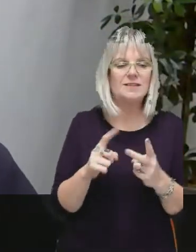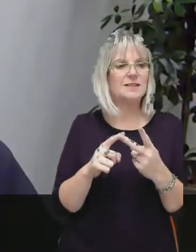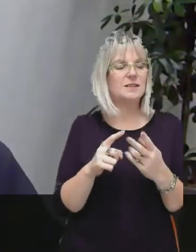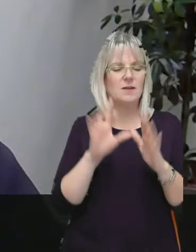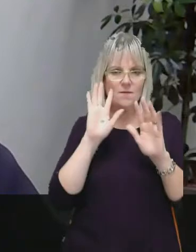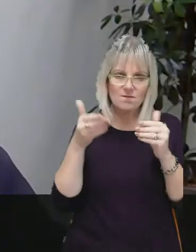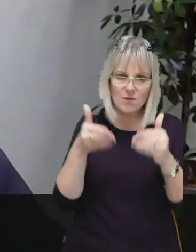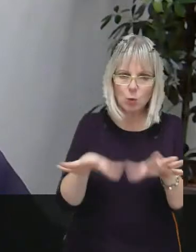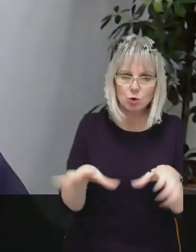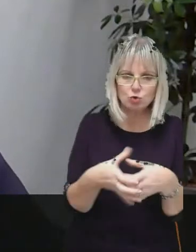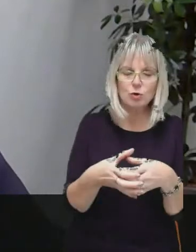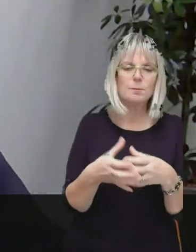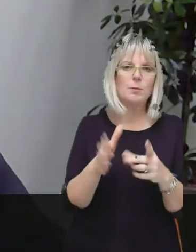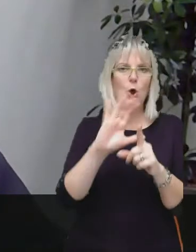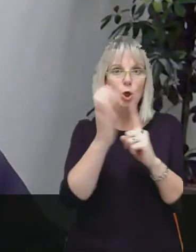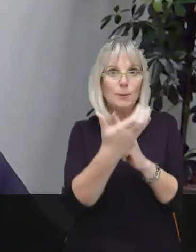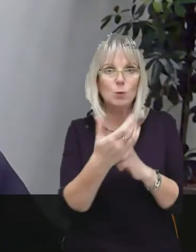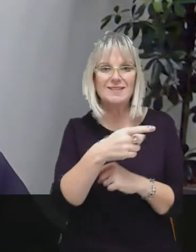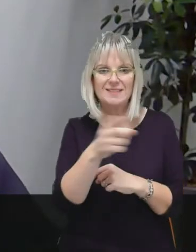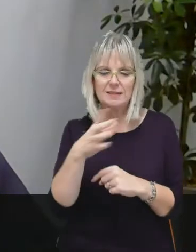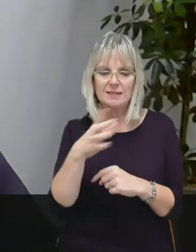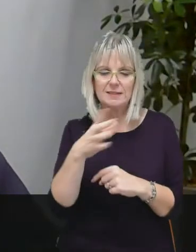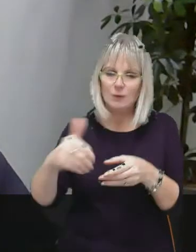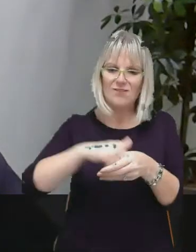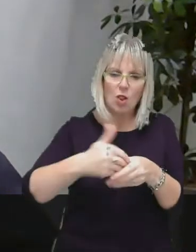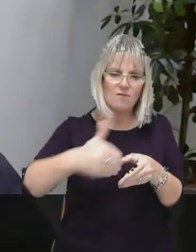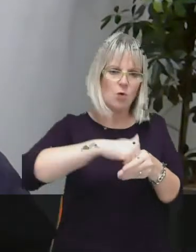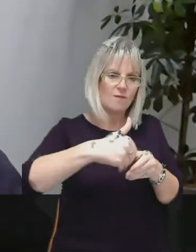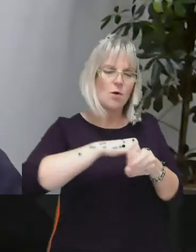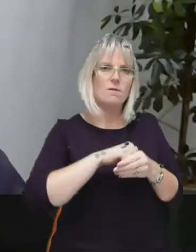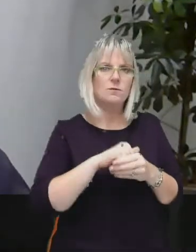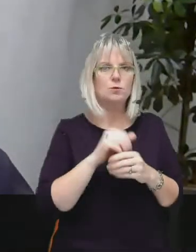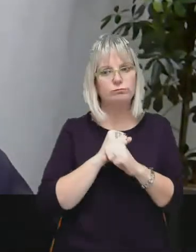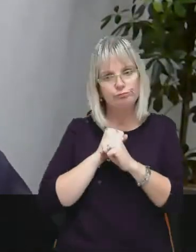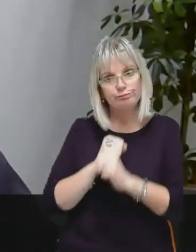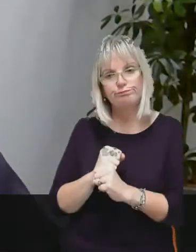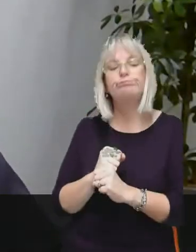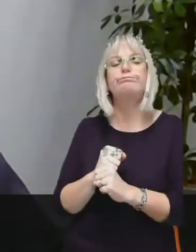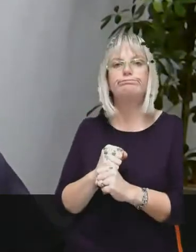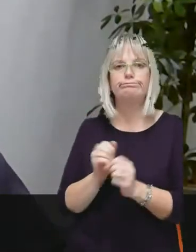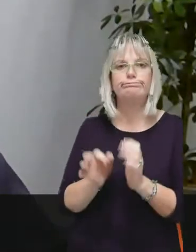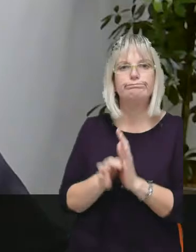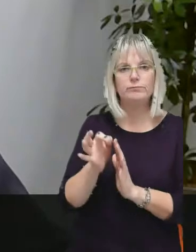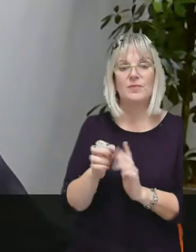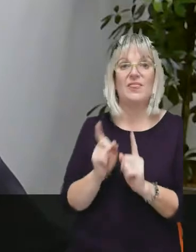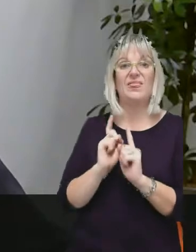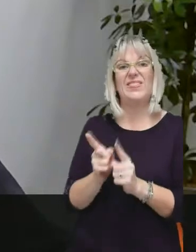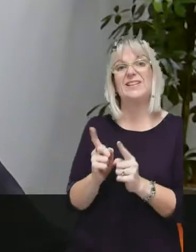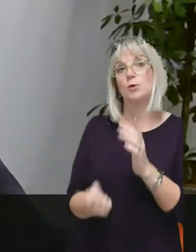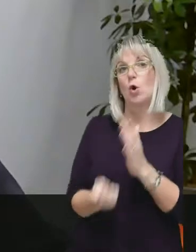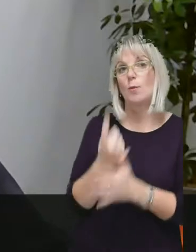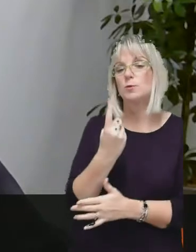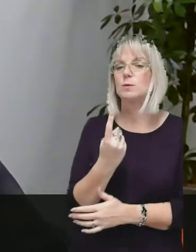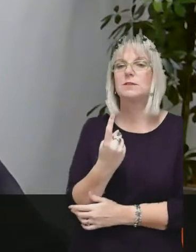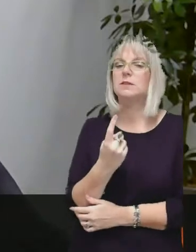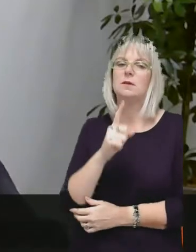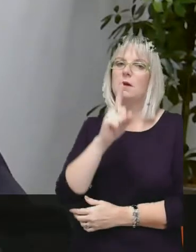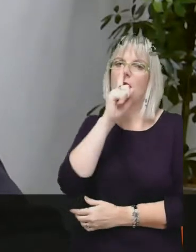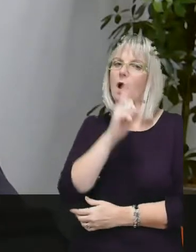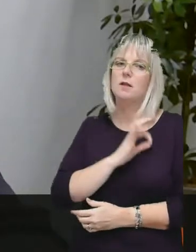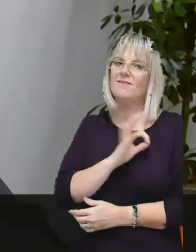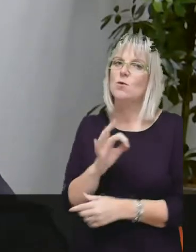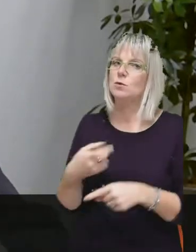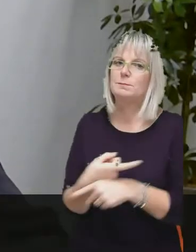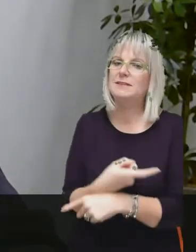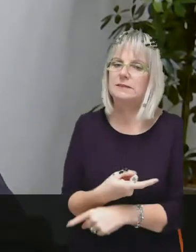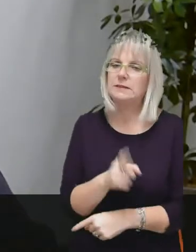that are permanent going forward from this awful pandemic. As I said, this is an opportunity we can't afford to miss, a really important question. In